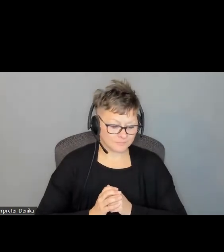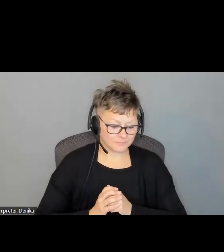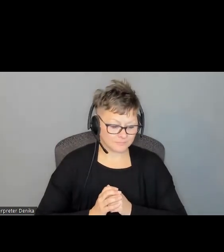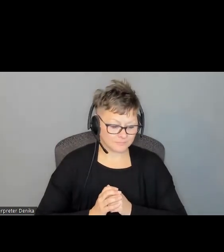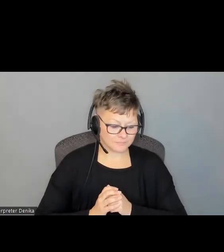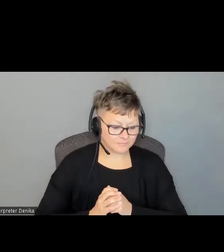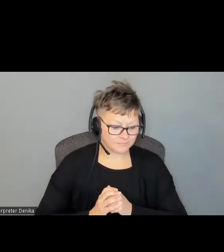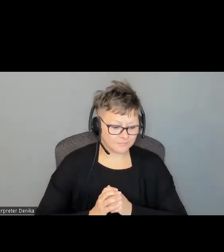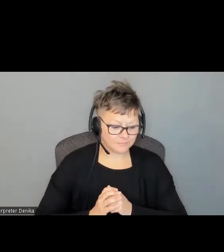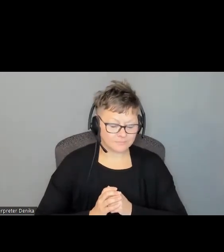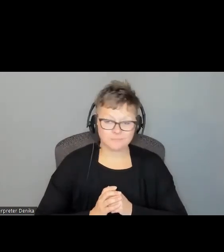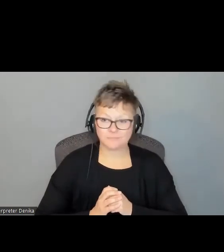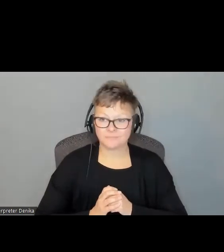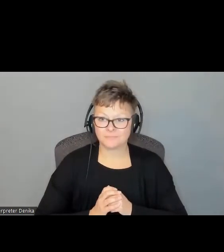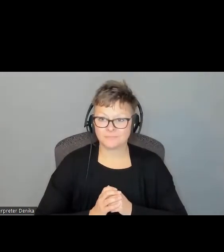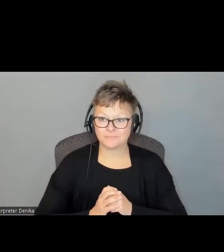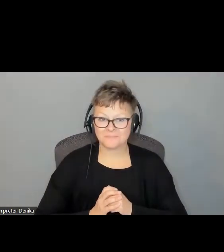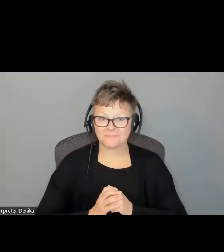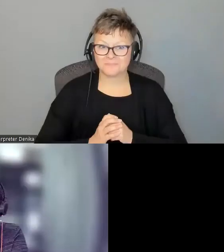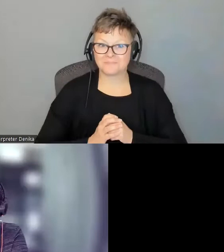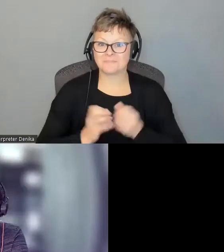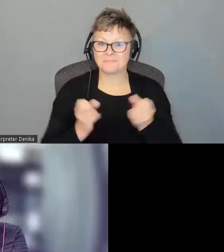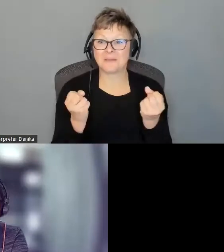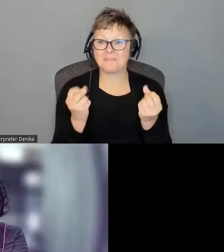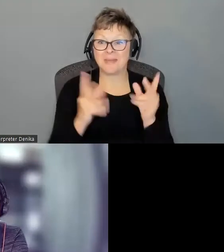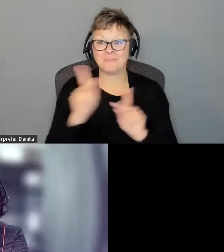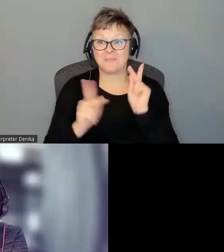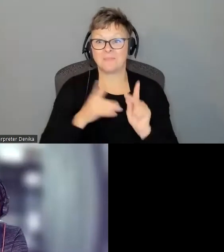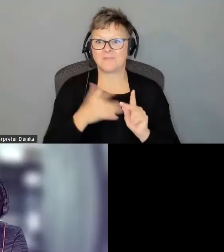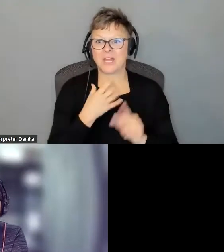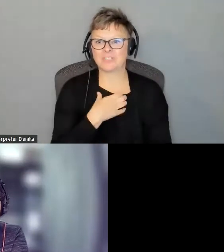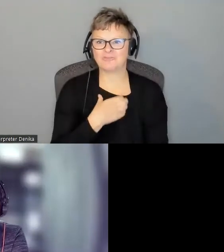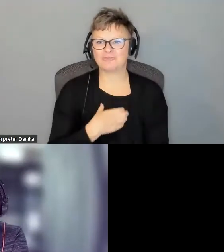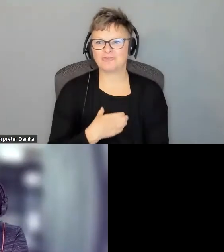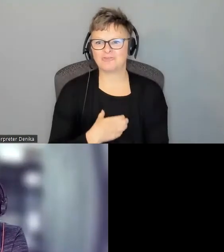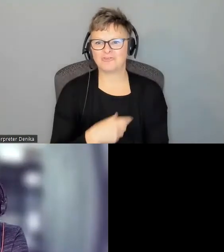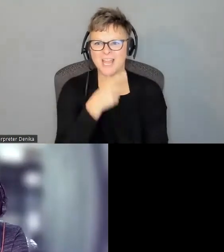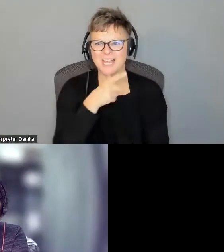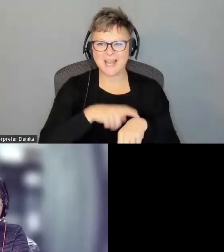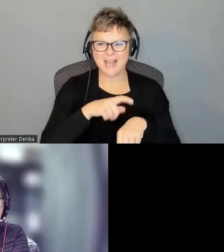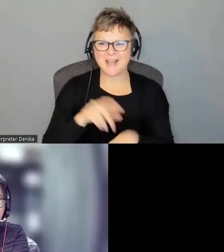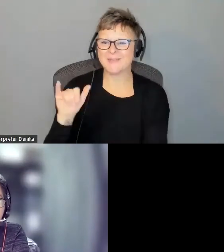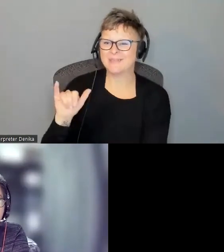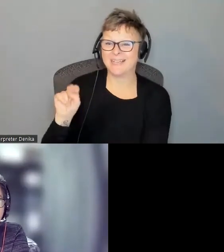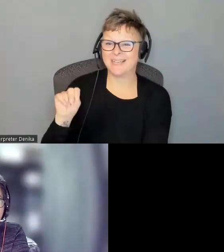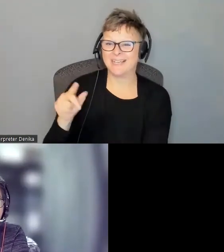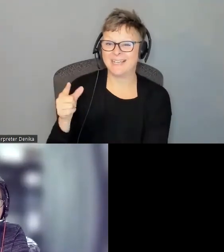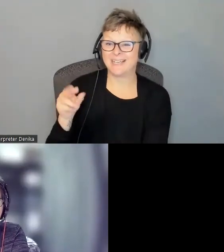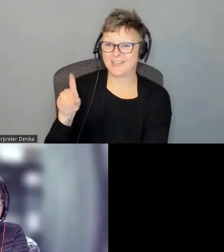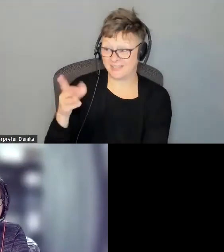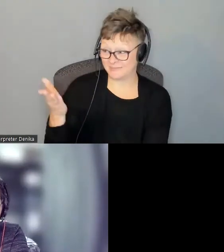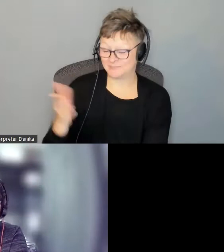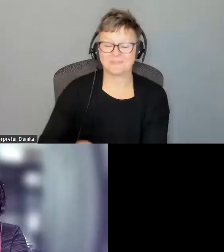What we may have is a lot of people who are thinking it's time for lunch. I can see a hand there. Ingrid. I was just going to make a comment, David, on